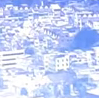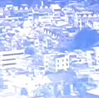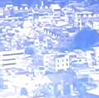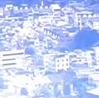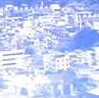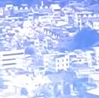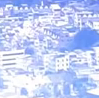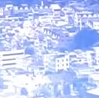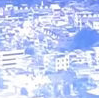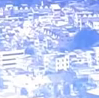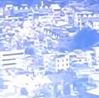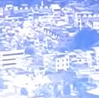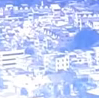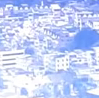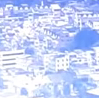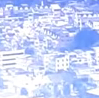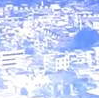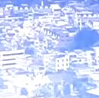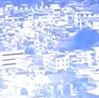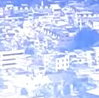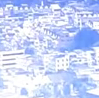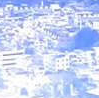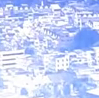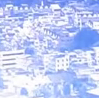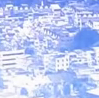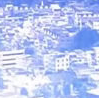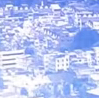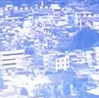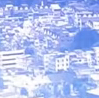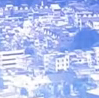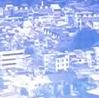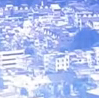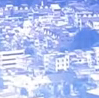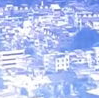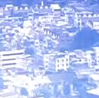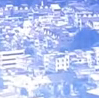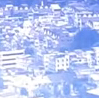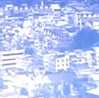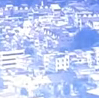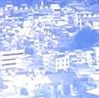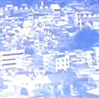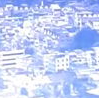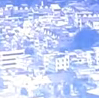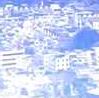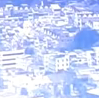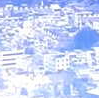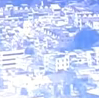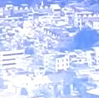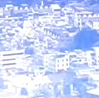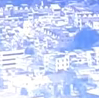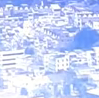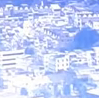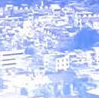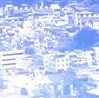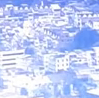As well as the encouragement of online religious activities. For China,